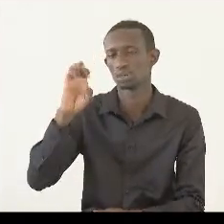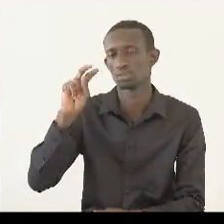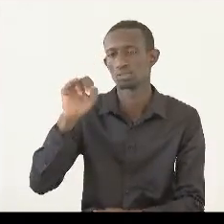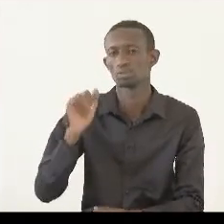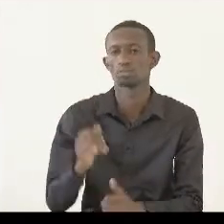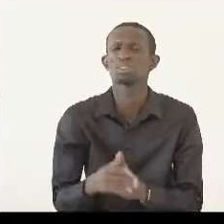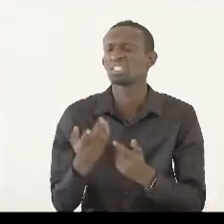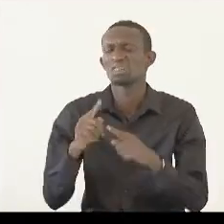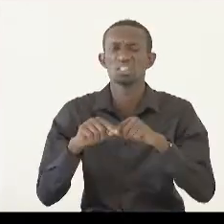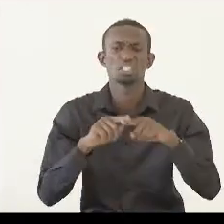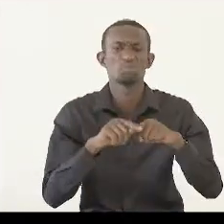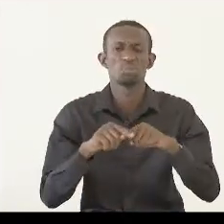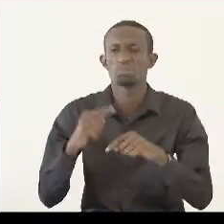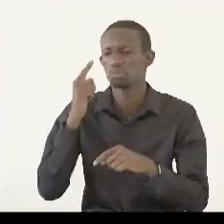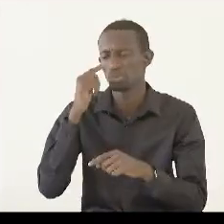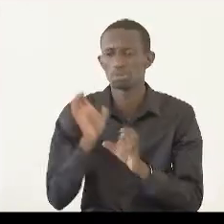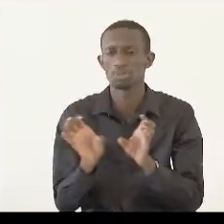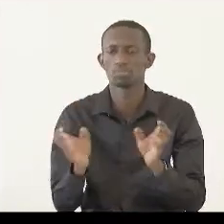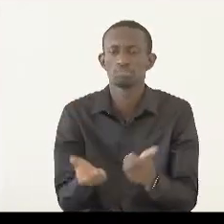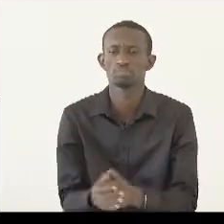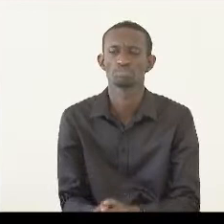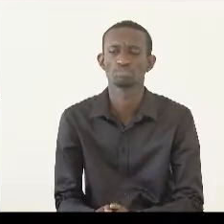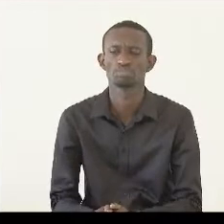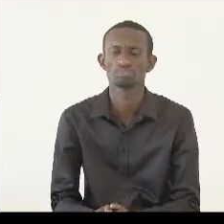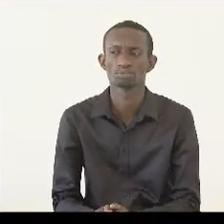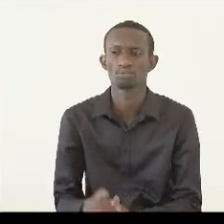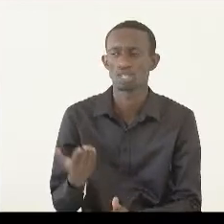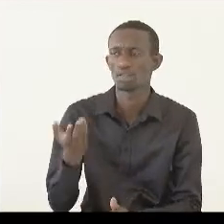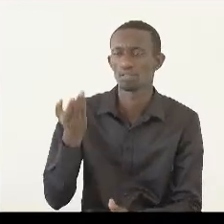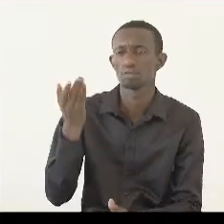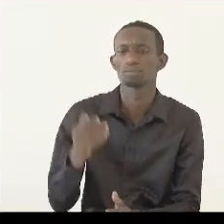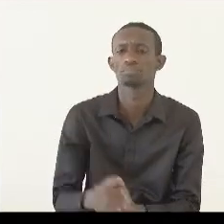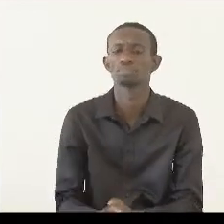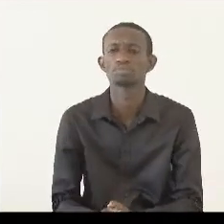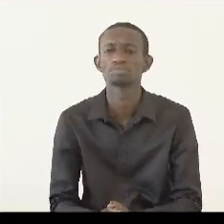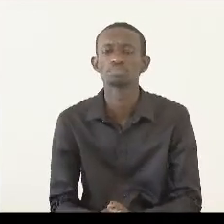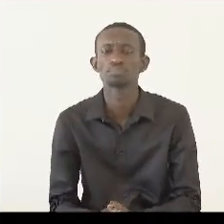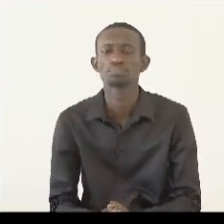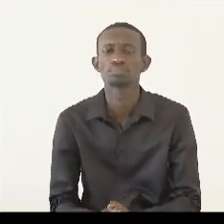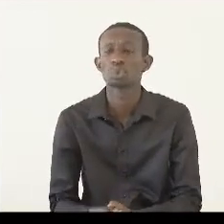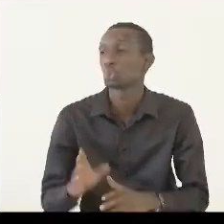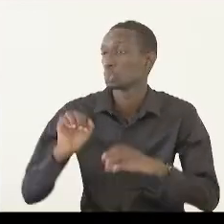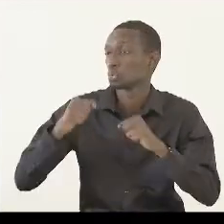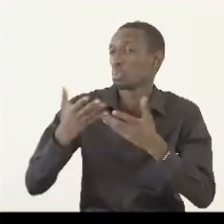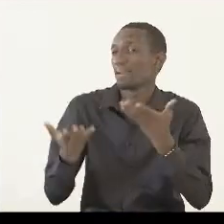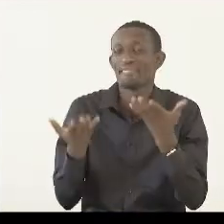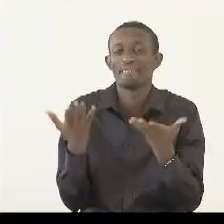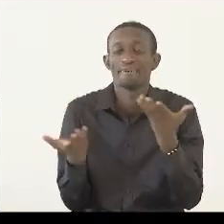it depends on the substituent that is indicated. You may probably have some